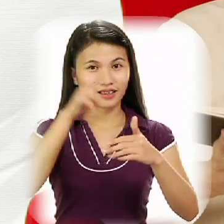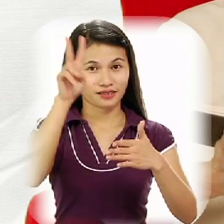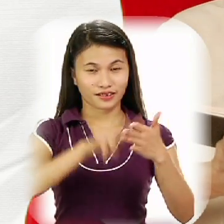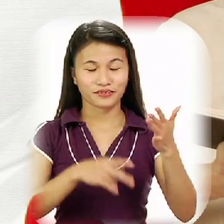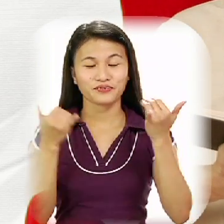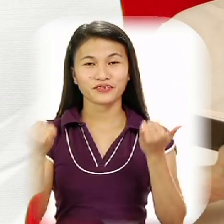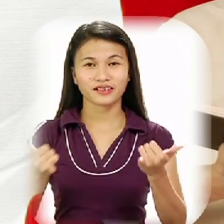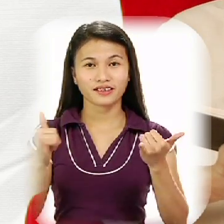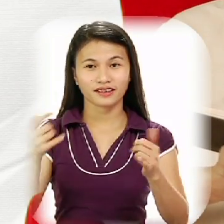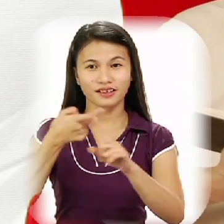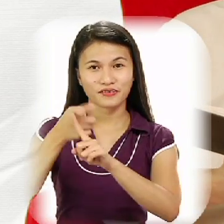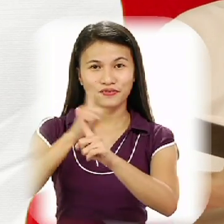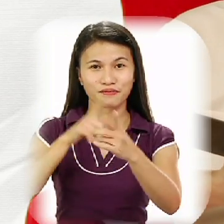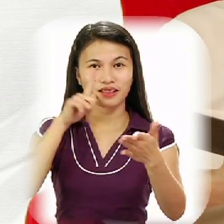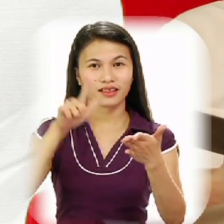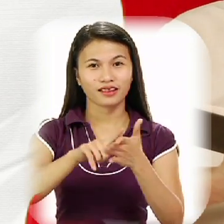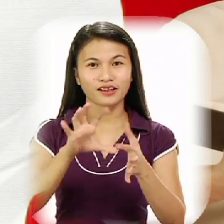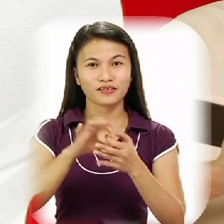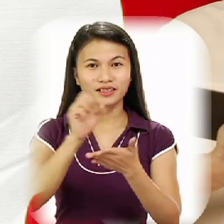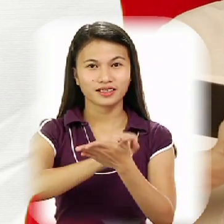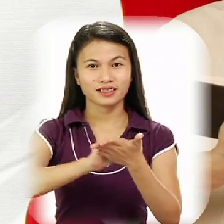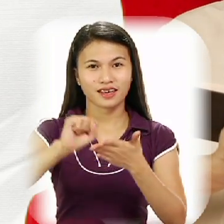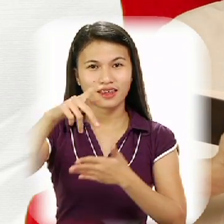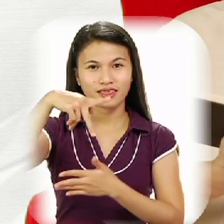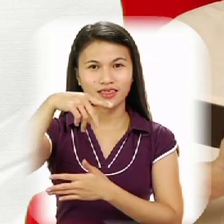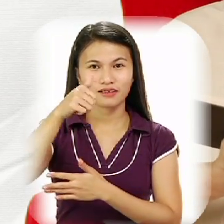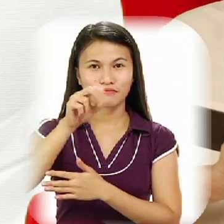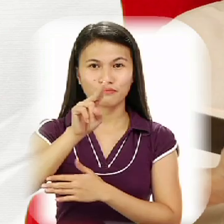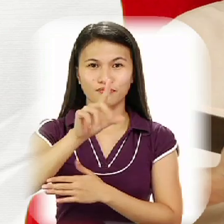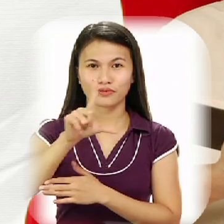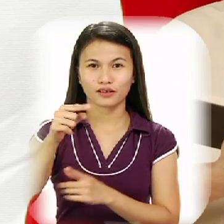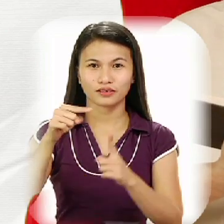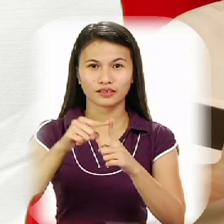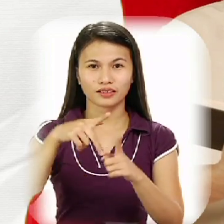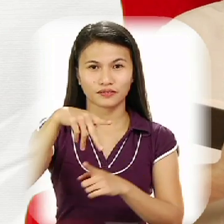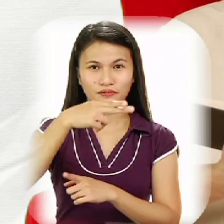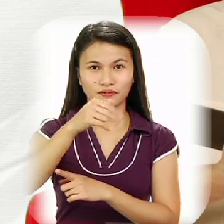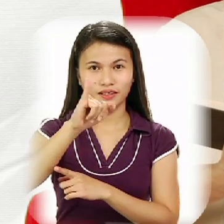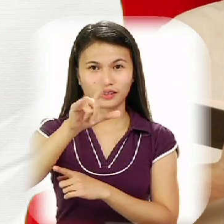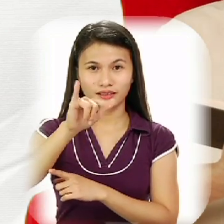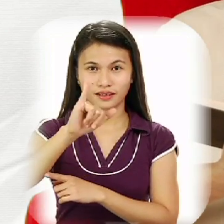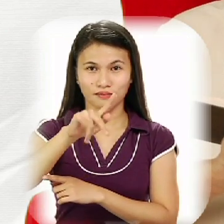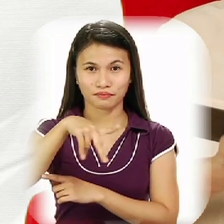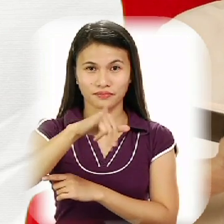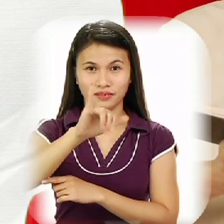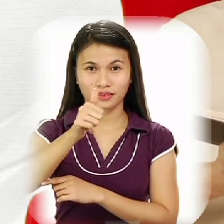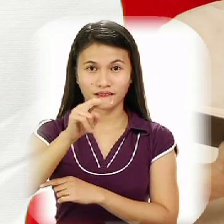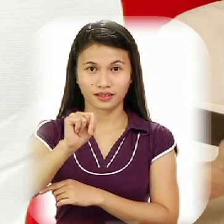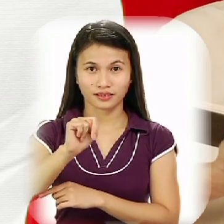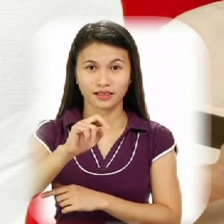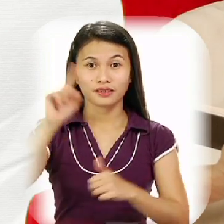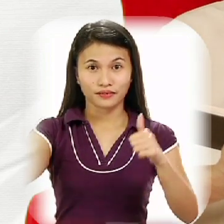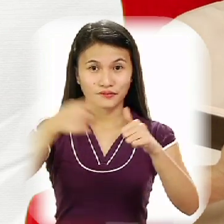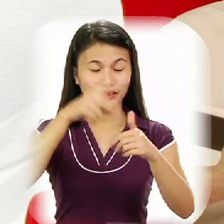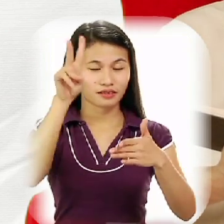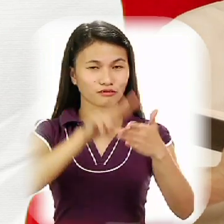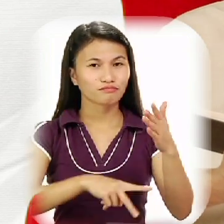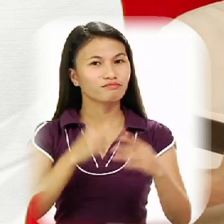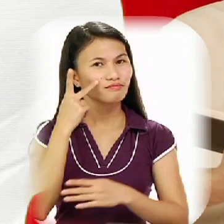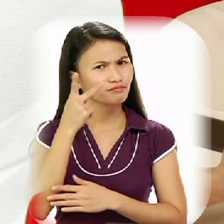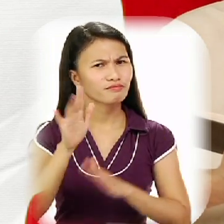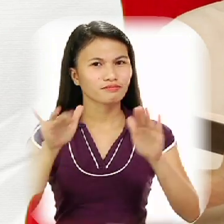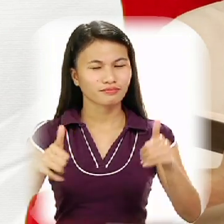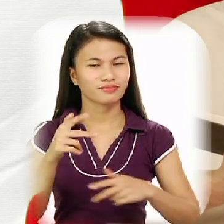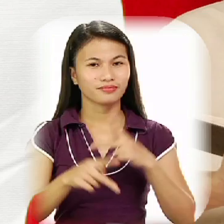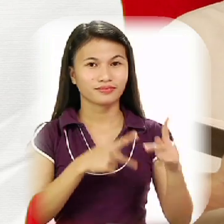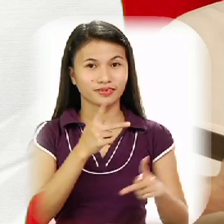Our second reading for today comes from the letter of St. Paul to the Philippians. In the first reading, we saw how